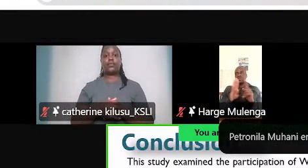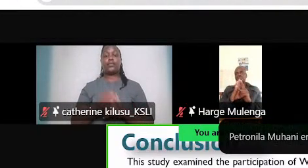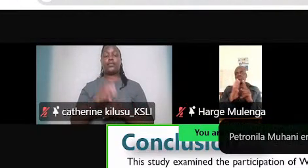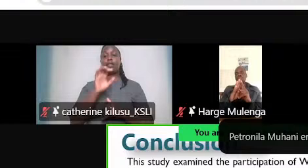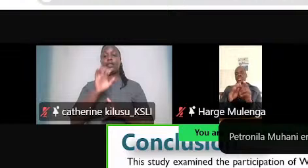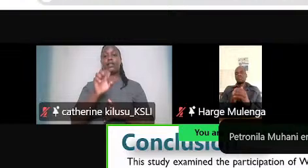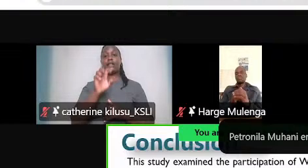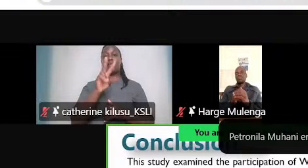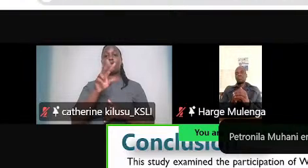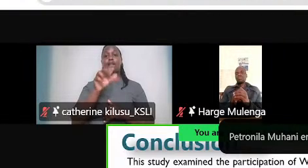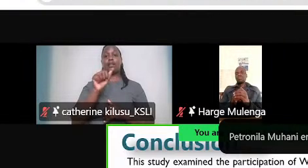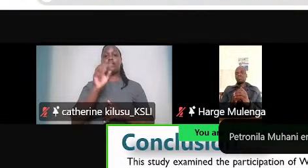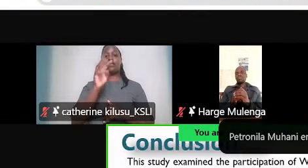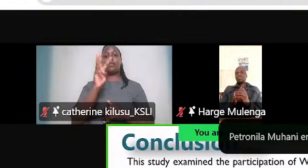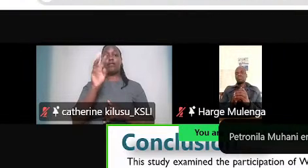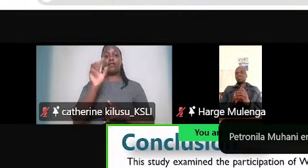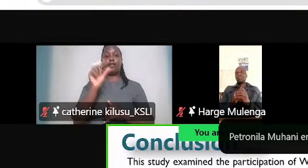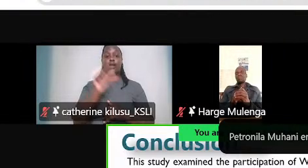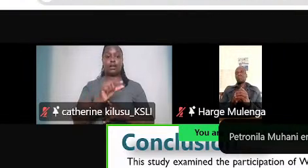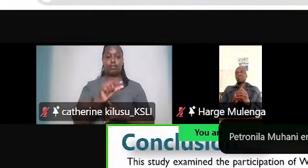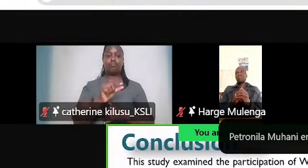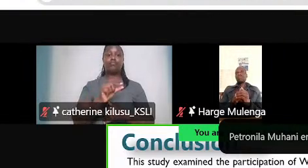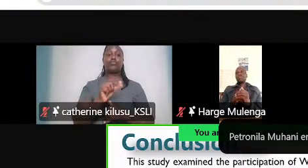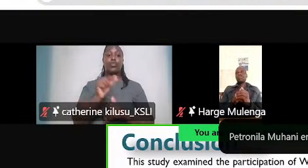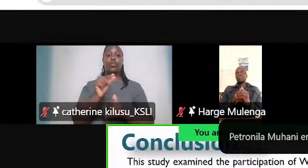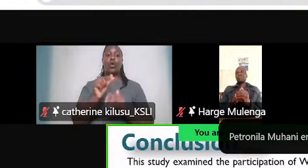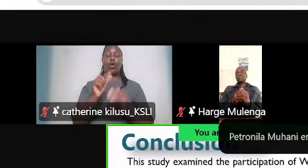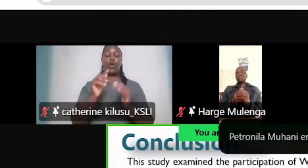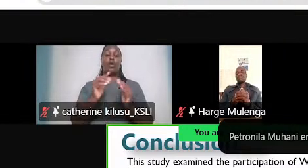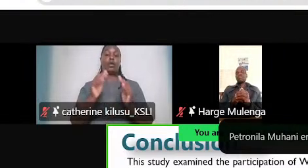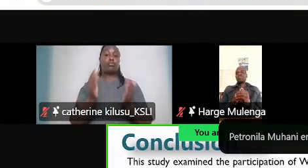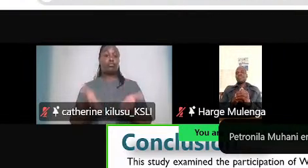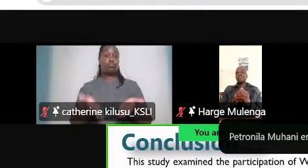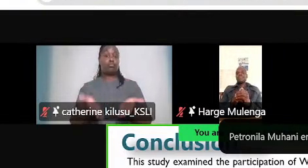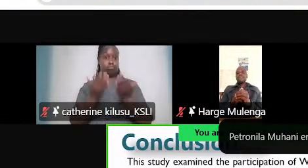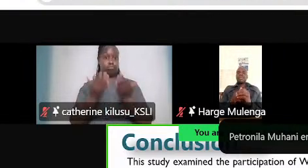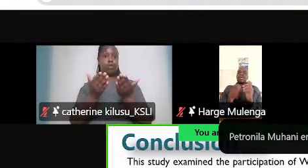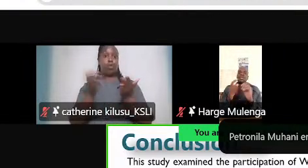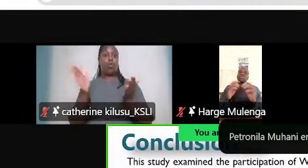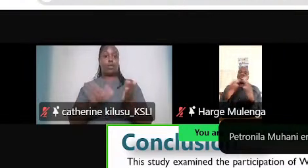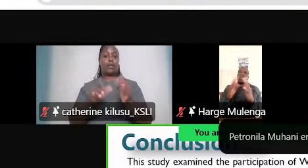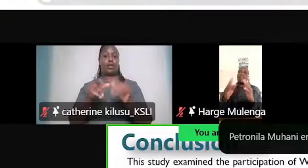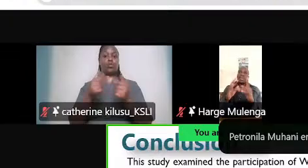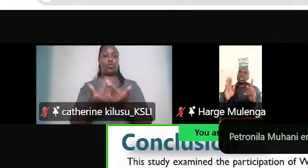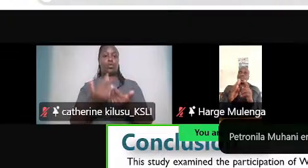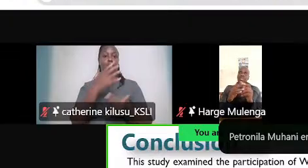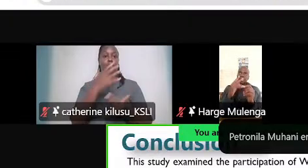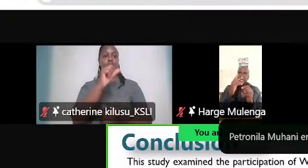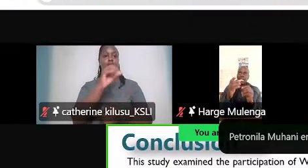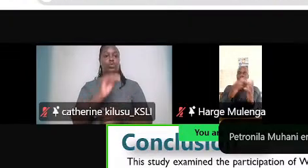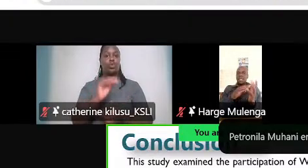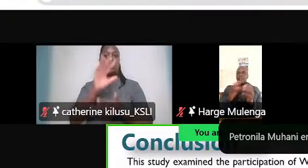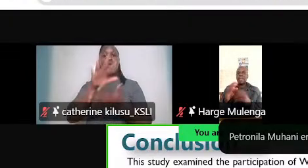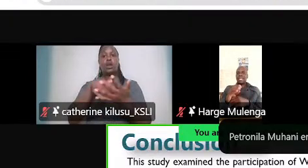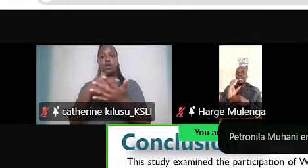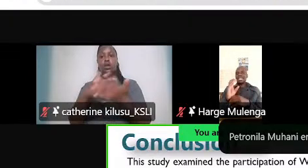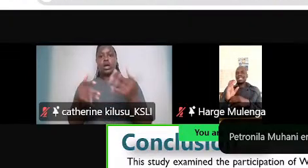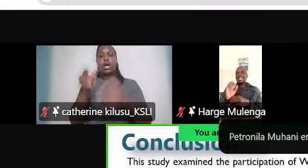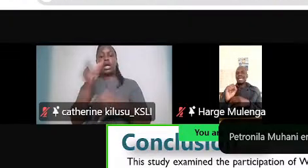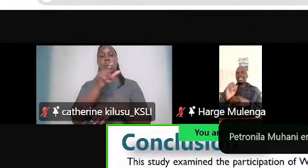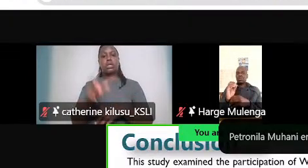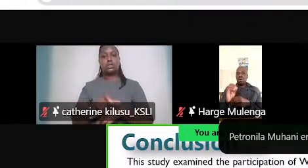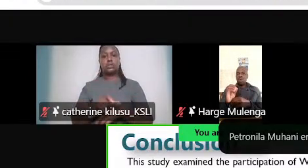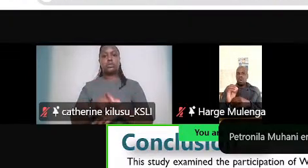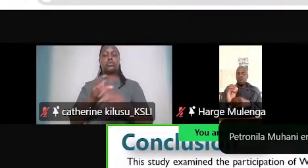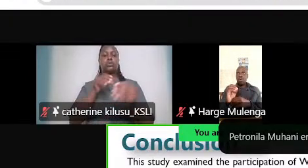ecosystem encompasses women's rights group like CSOs, youth network, and regional coalition disability